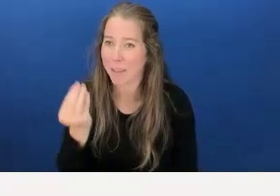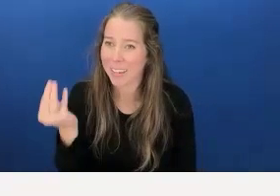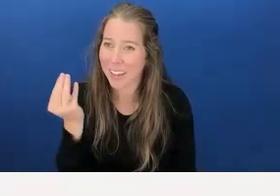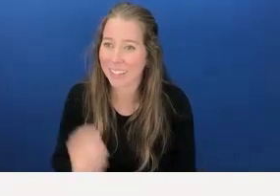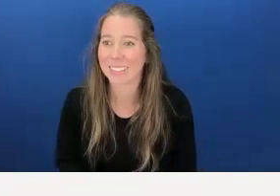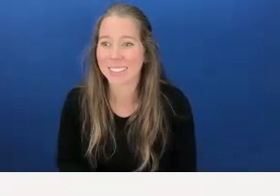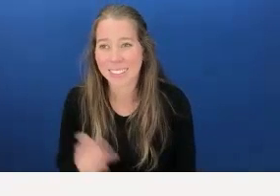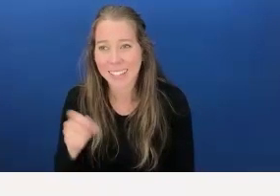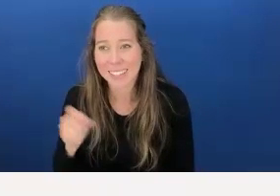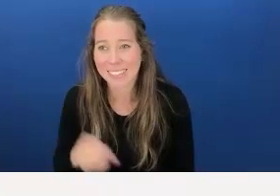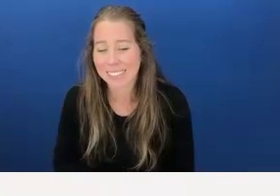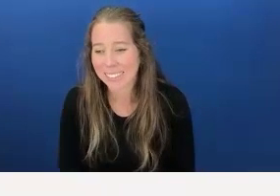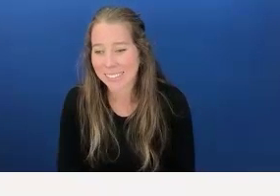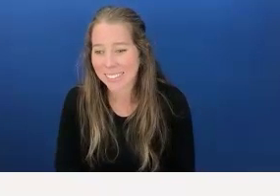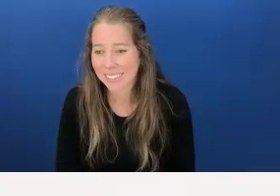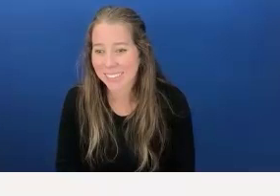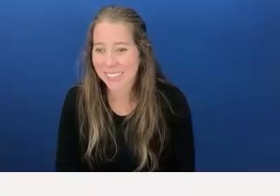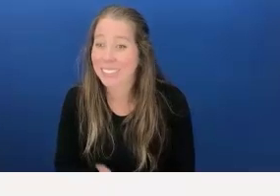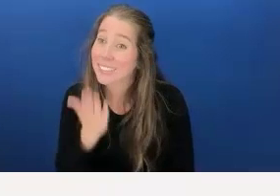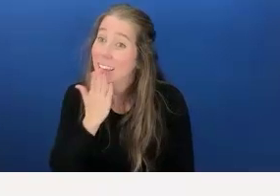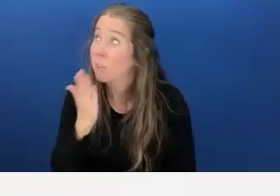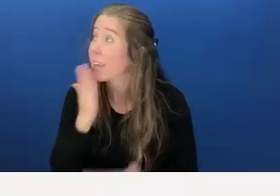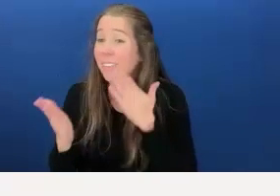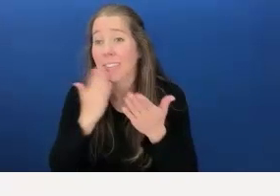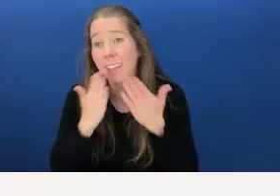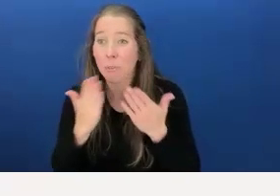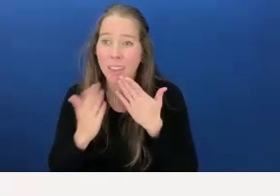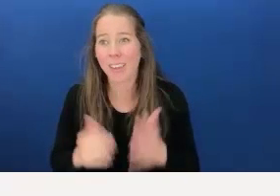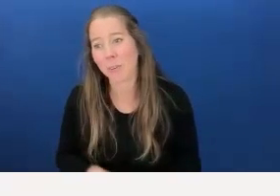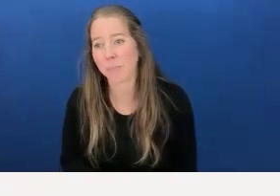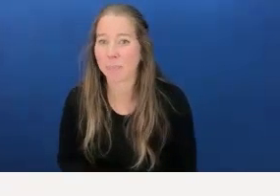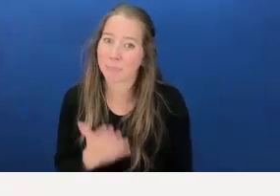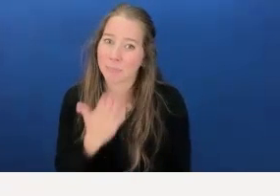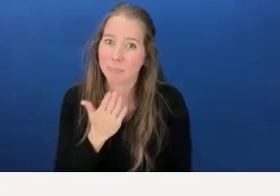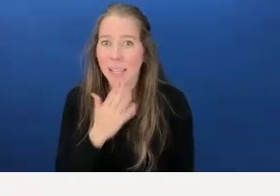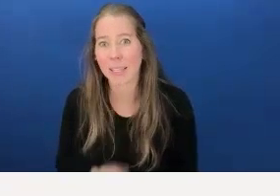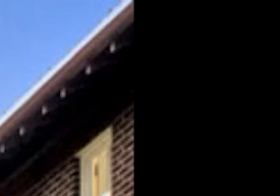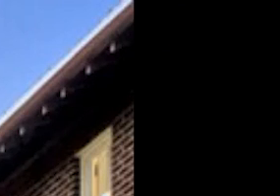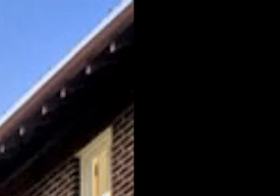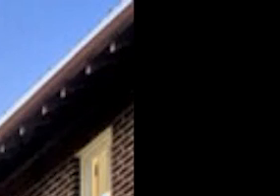Yeah. Thank you. Thank you. Thank you, guys.